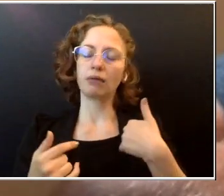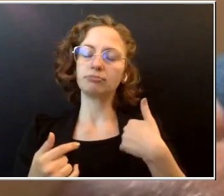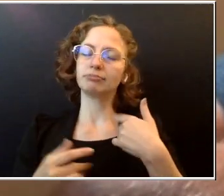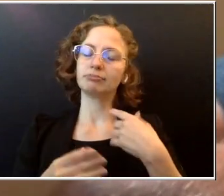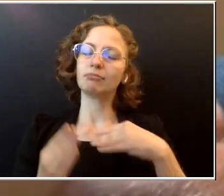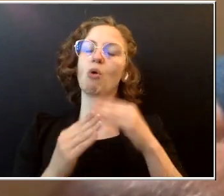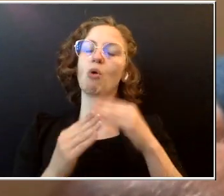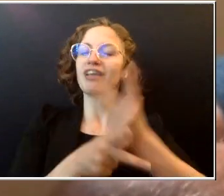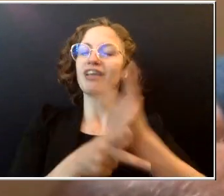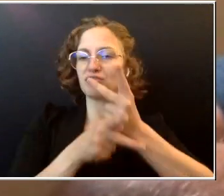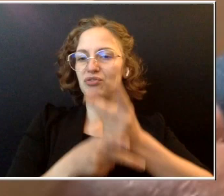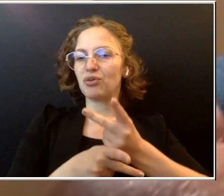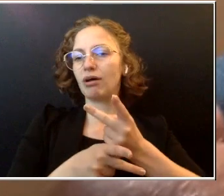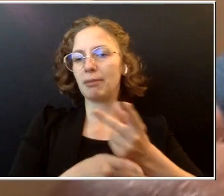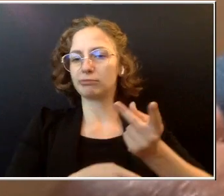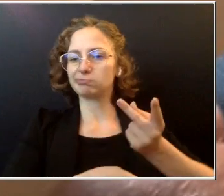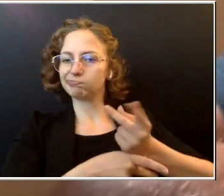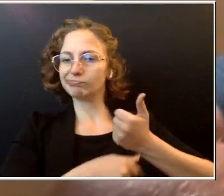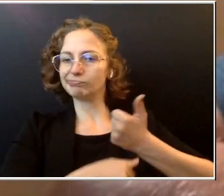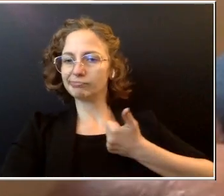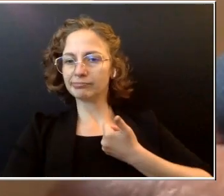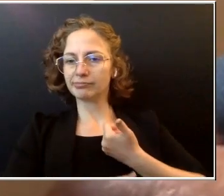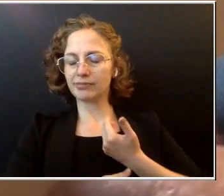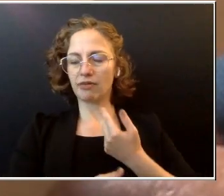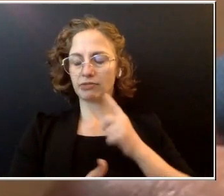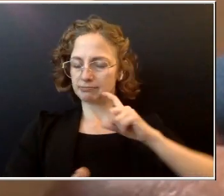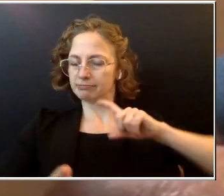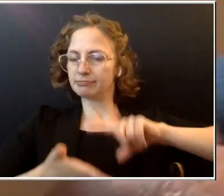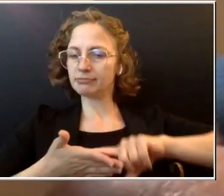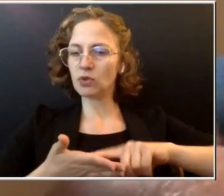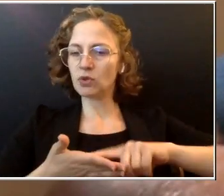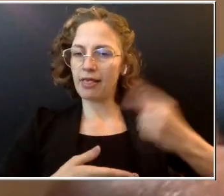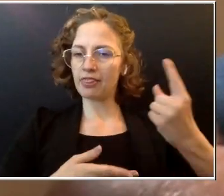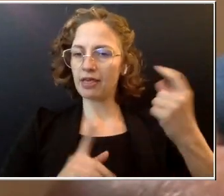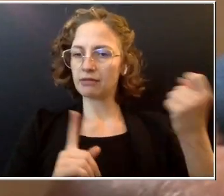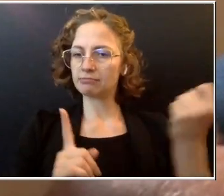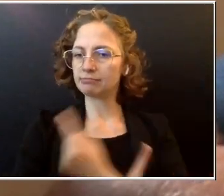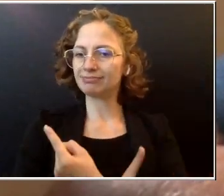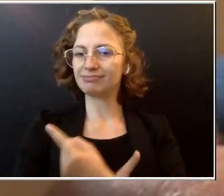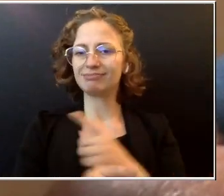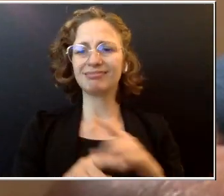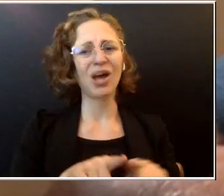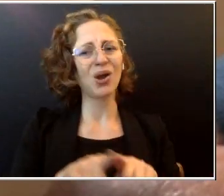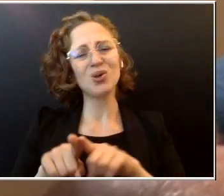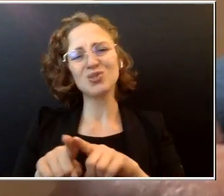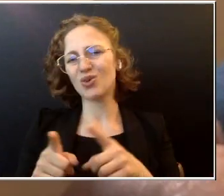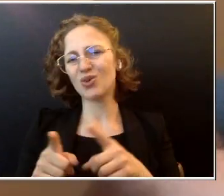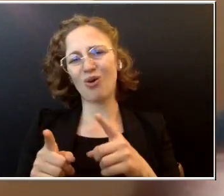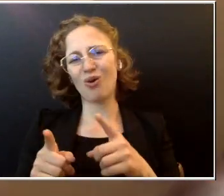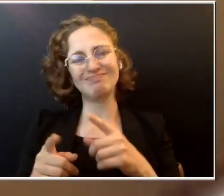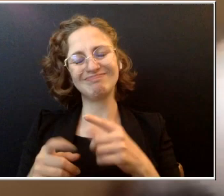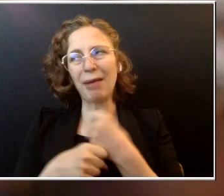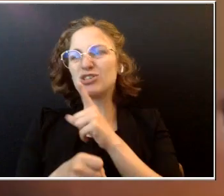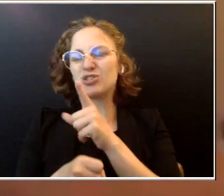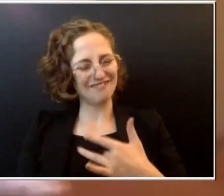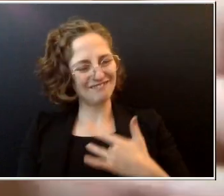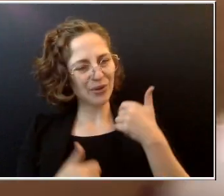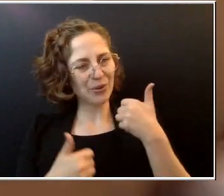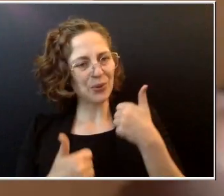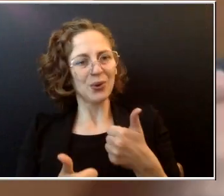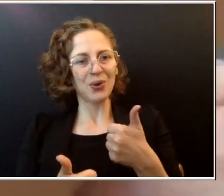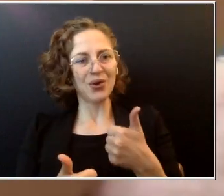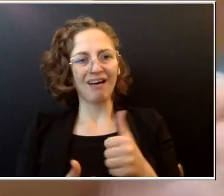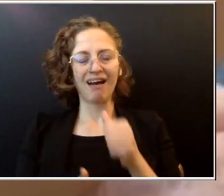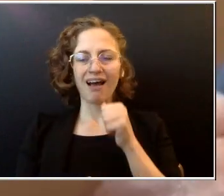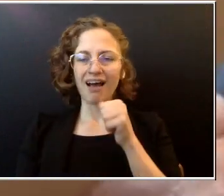anything that might be concerning. Mostly just to feel good too. I didn't go through all that to spend however much time I